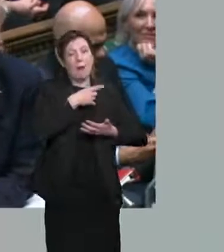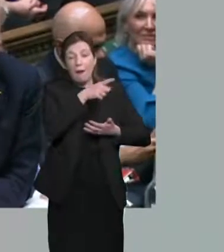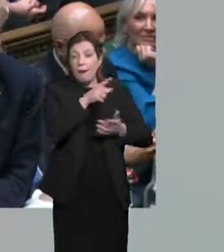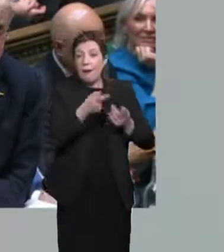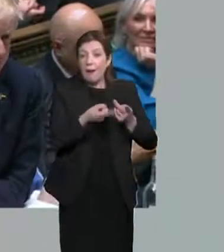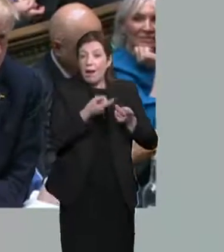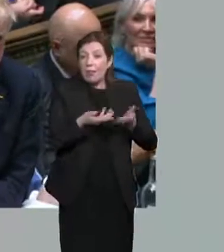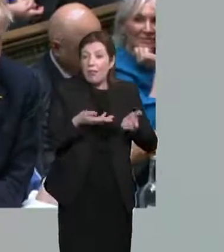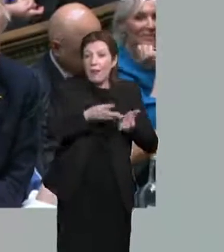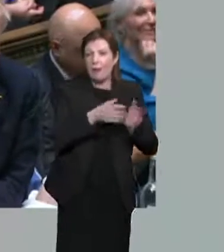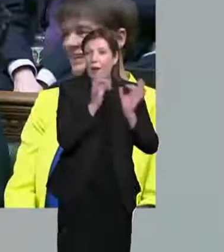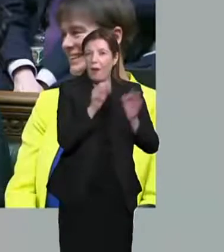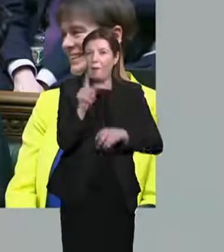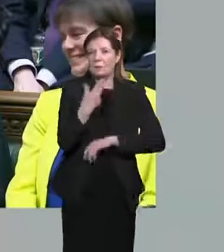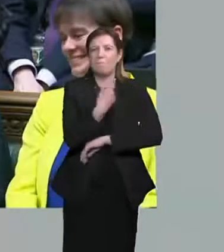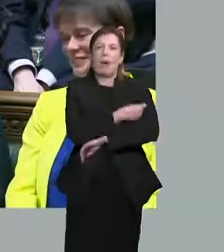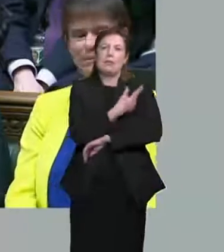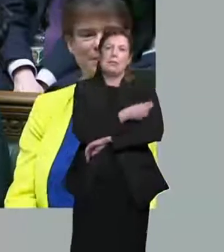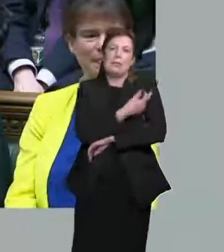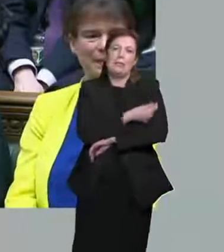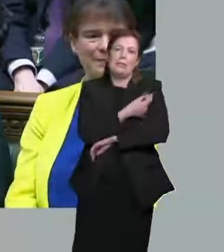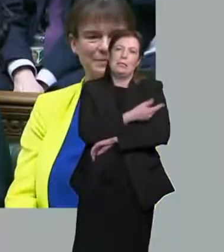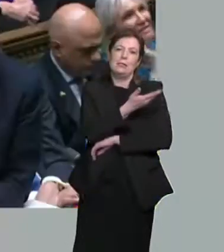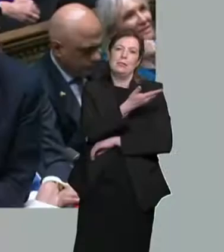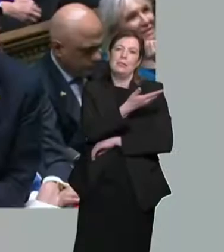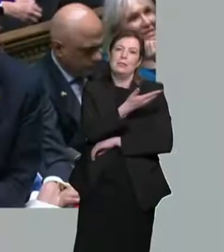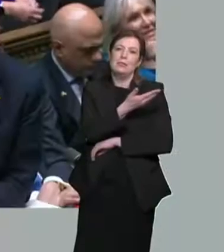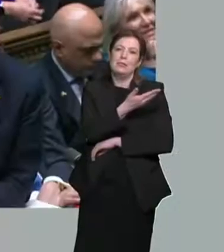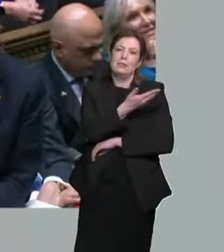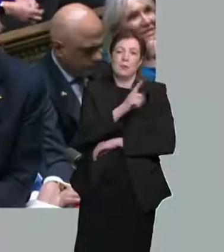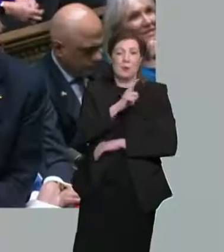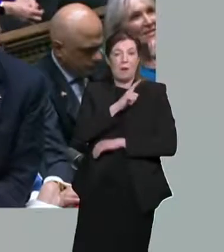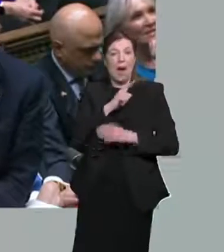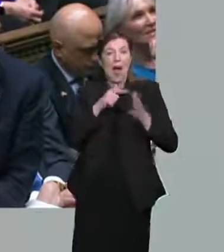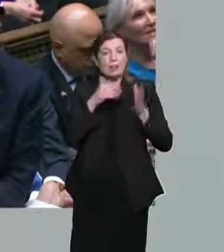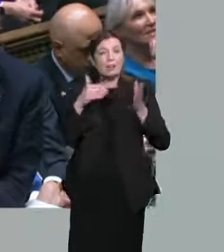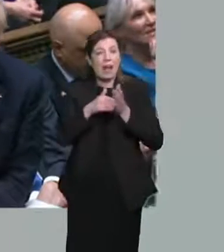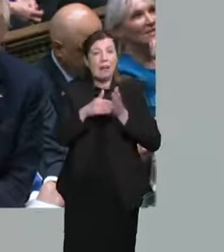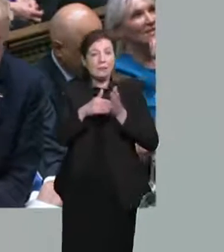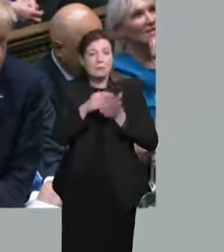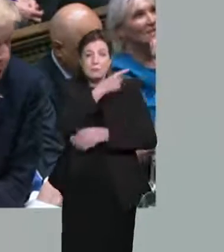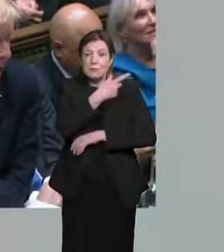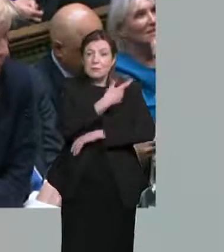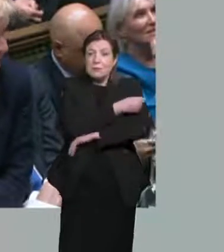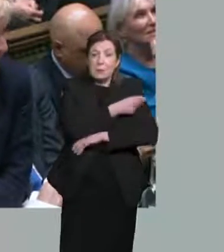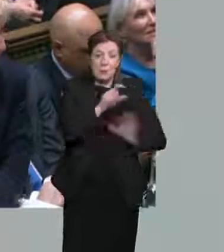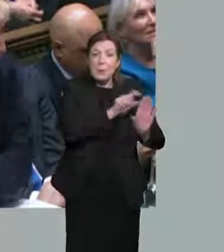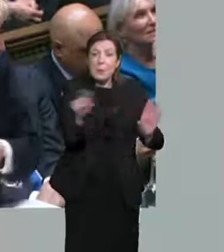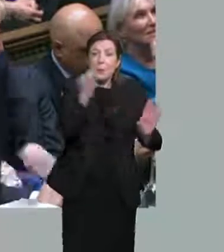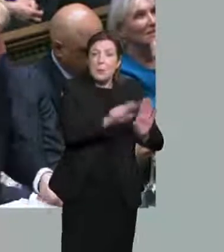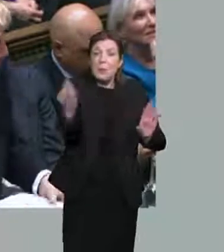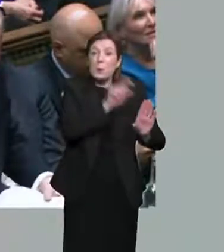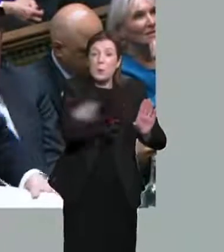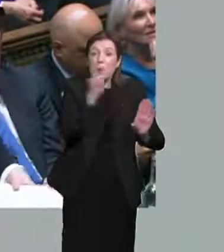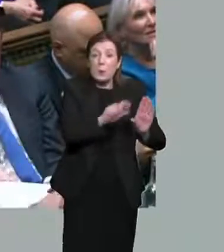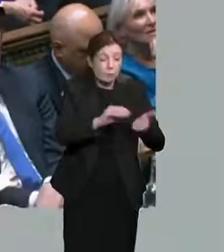of vaccines, Mr. Speaker. Because without the AstraZeneca vaccines bottled in Wrexham, we wouldn't be literally wouldn't be where we